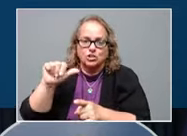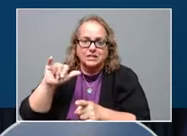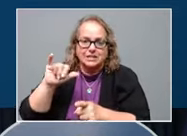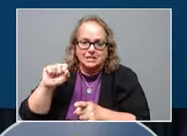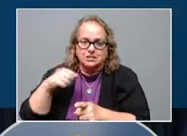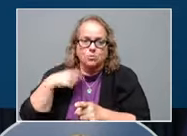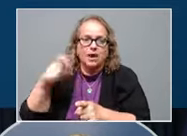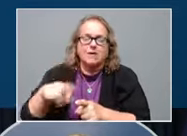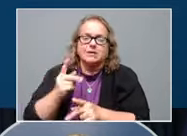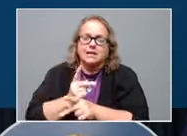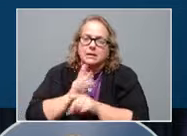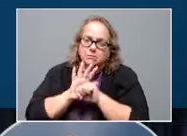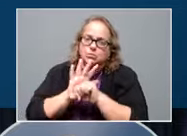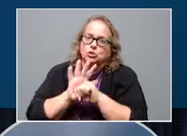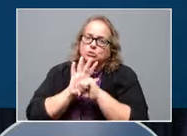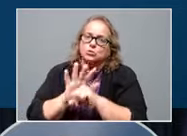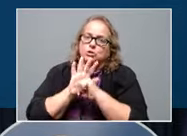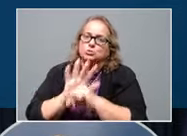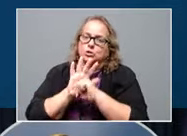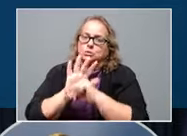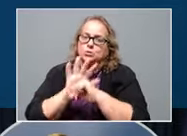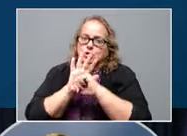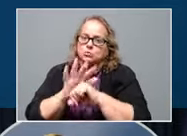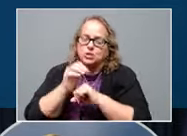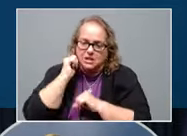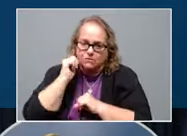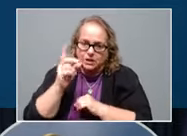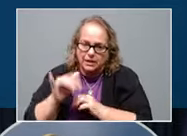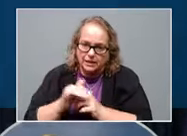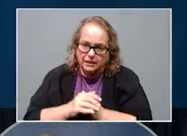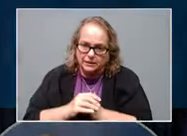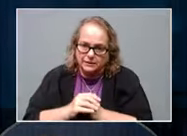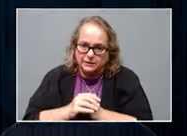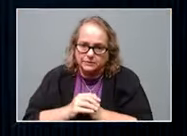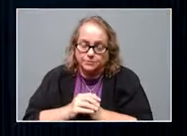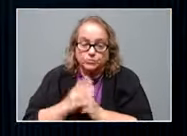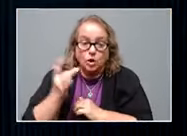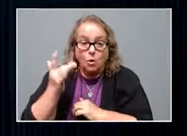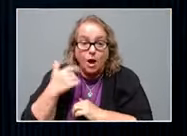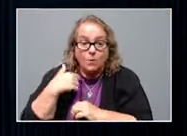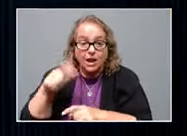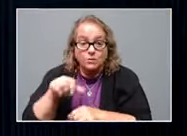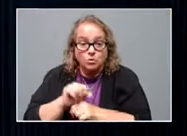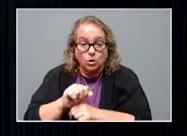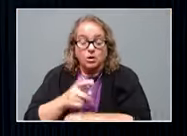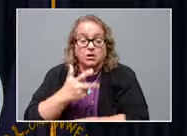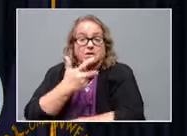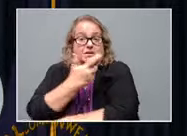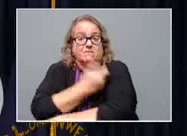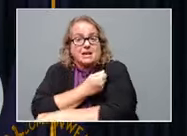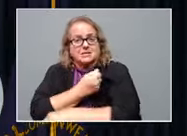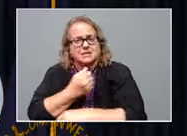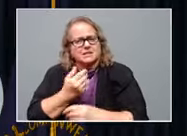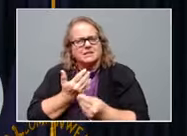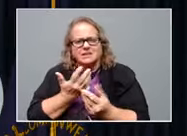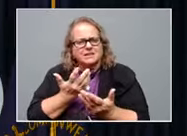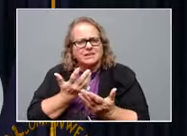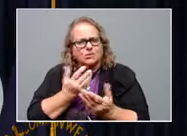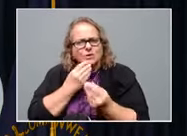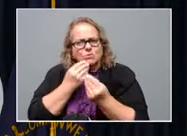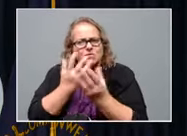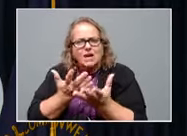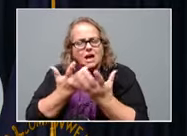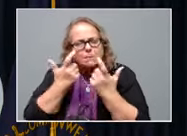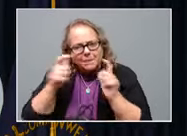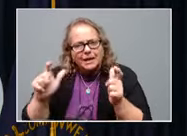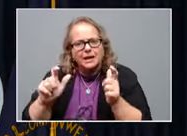working each and every day. And the reason we got to work is vaccines offer a huge amount of protection. When we look at vaccination